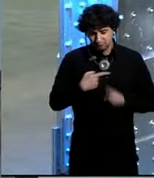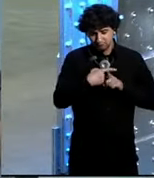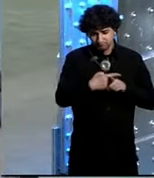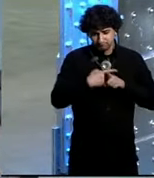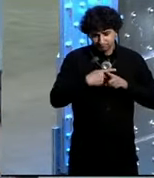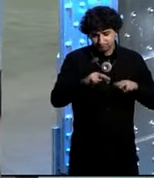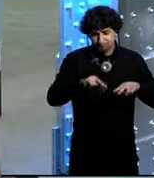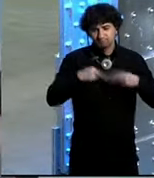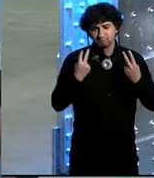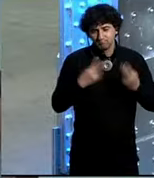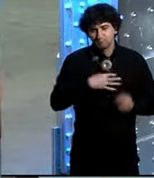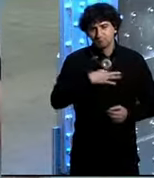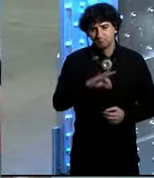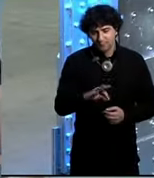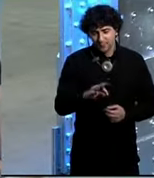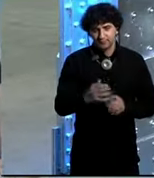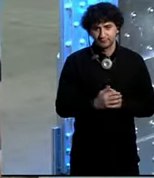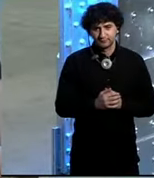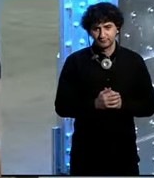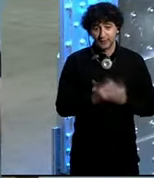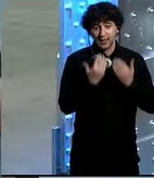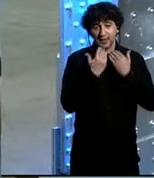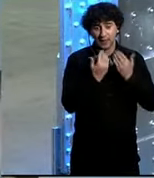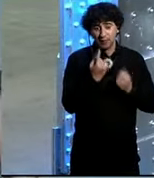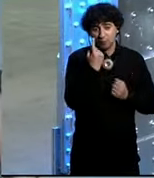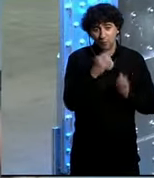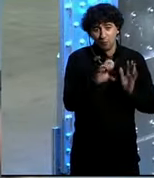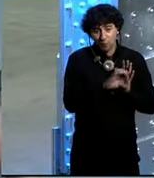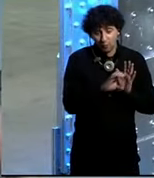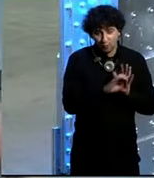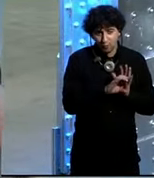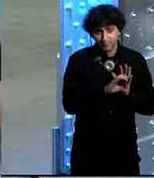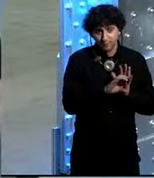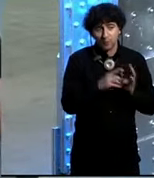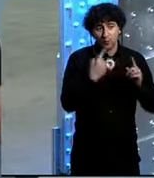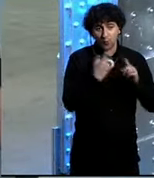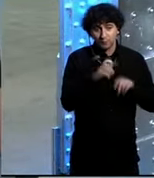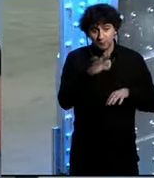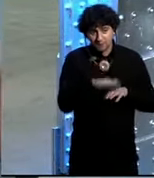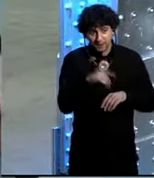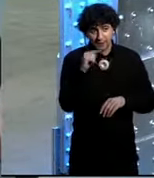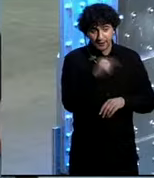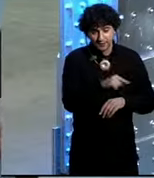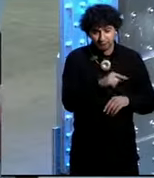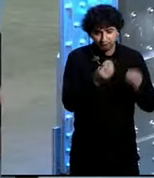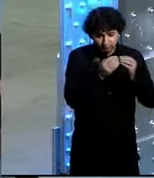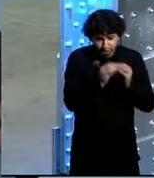my code to enable other people to create these sorts of projects themselves. So for